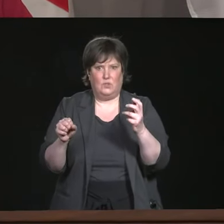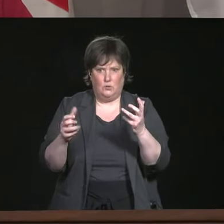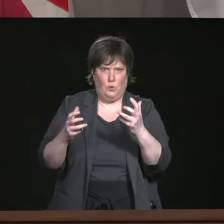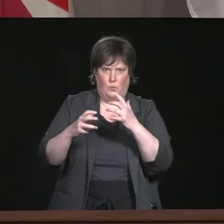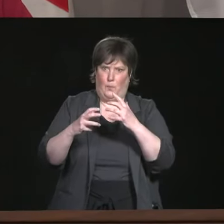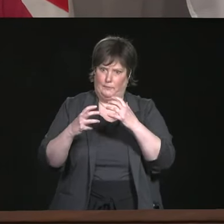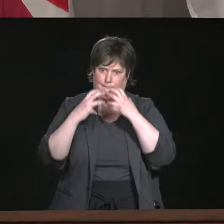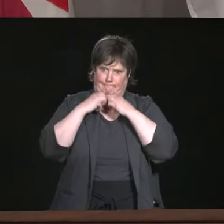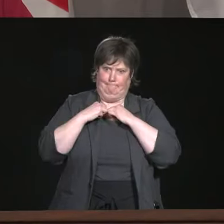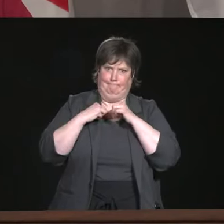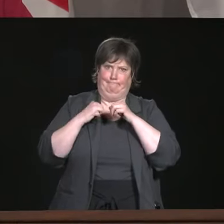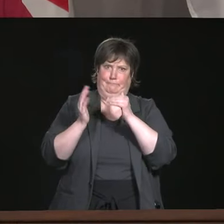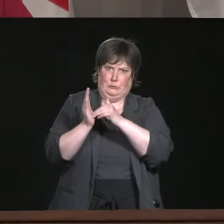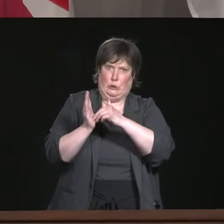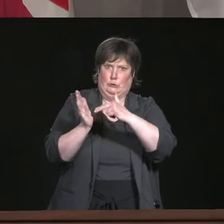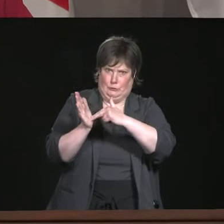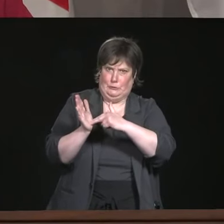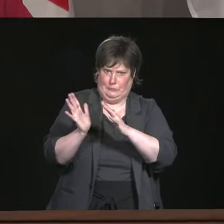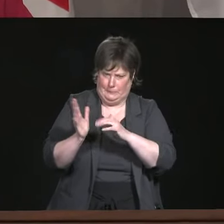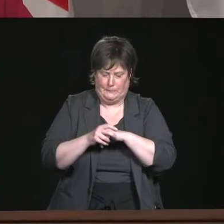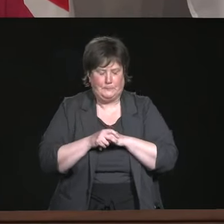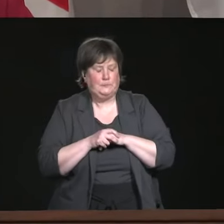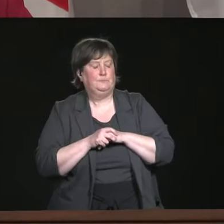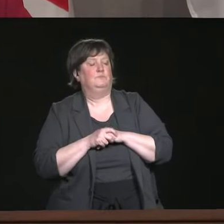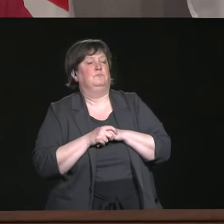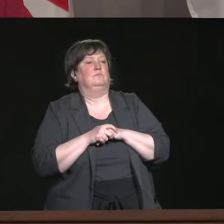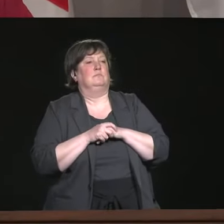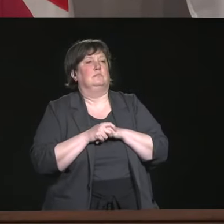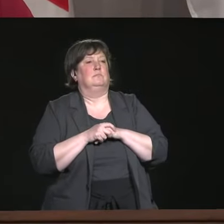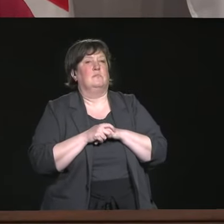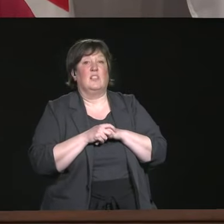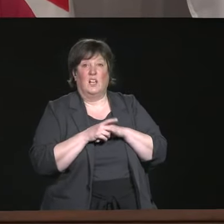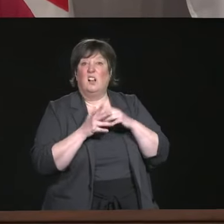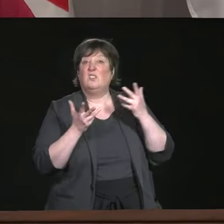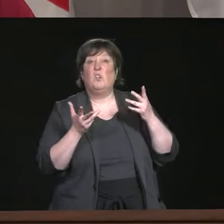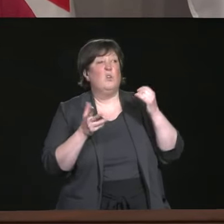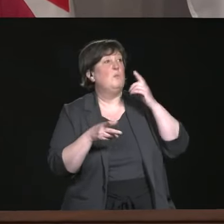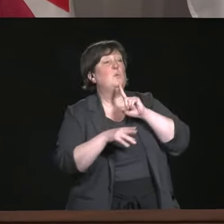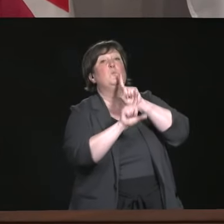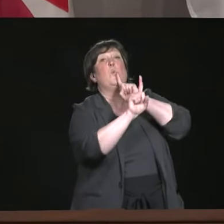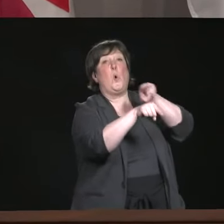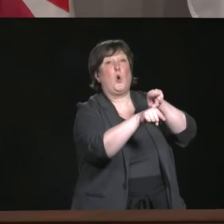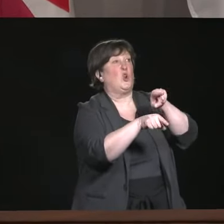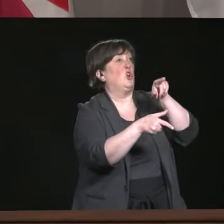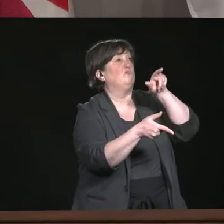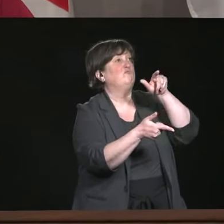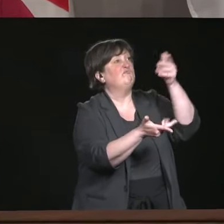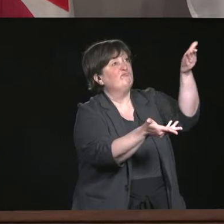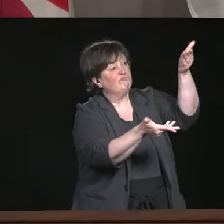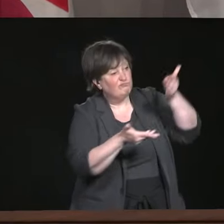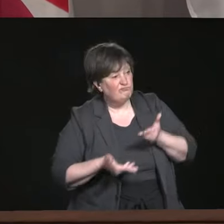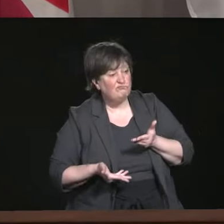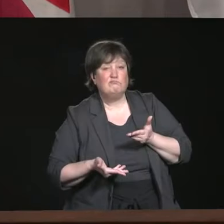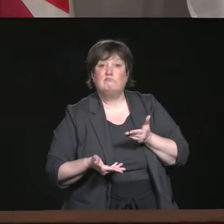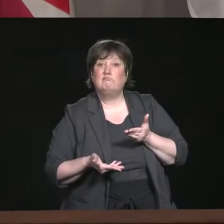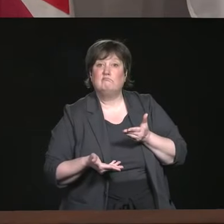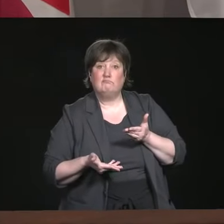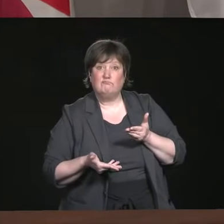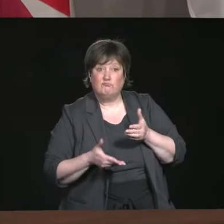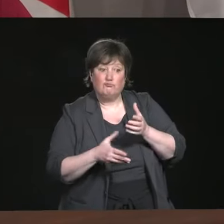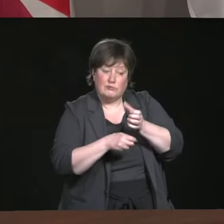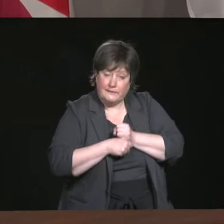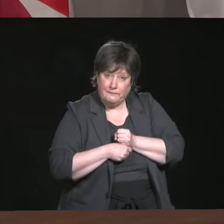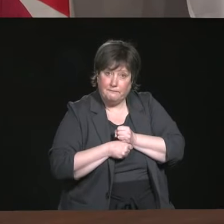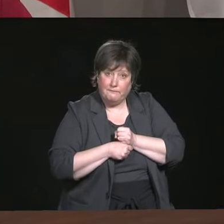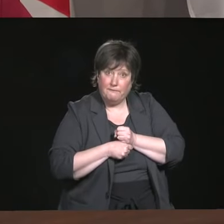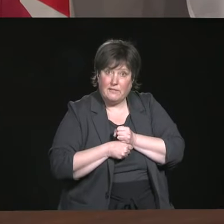say that once the shipment comes in, and I'll ask Dr. Tam if she'd like to add in on this point,